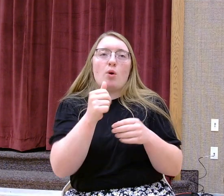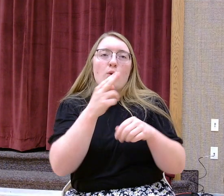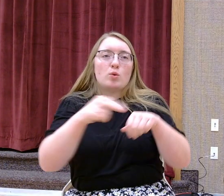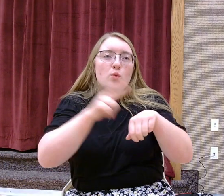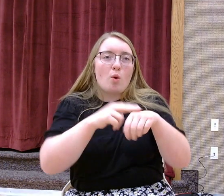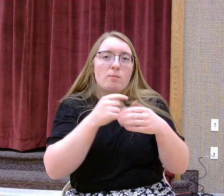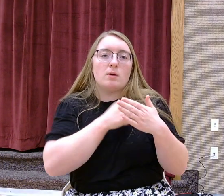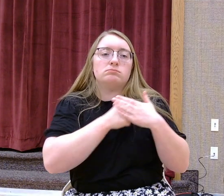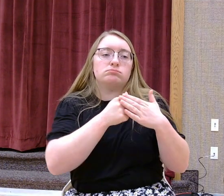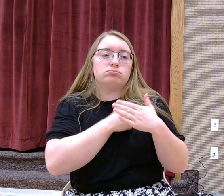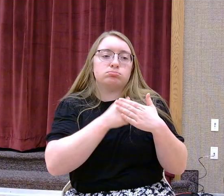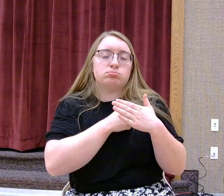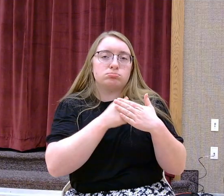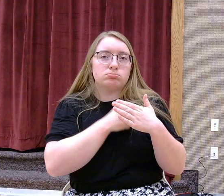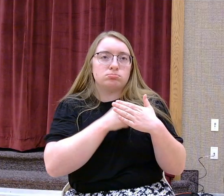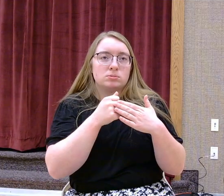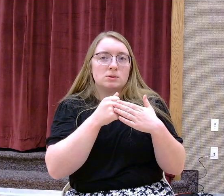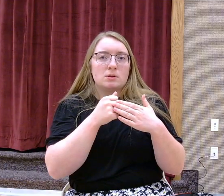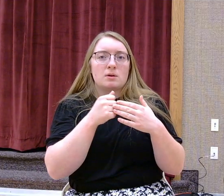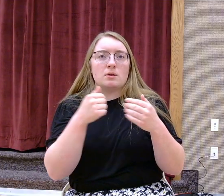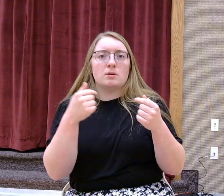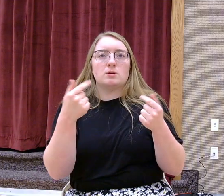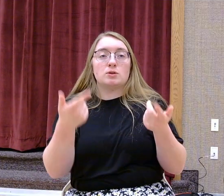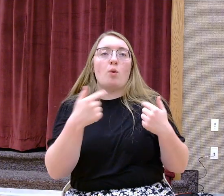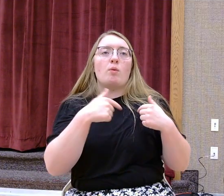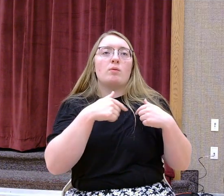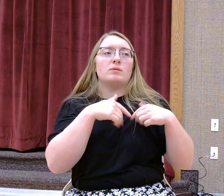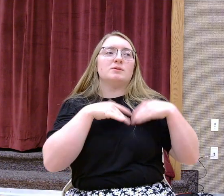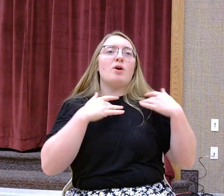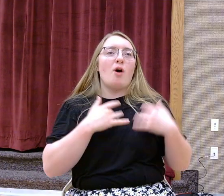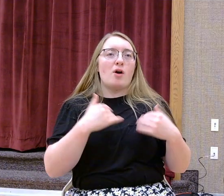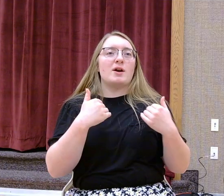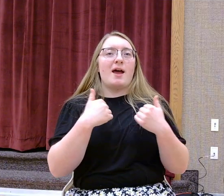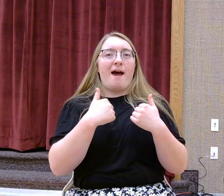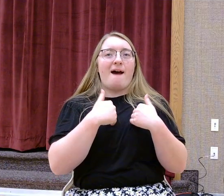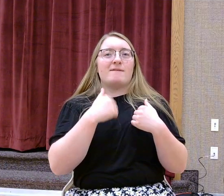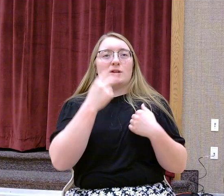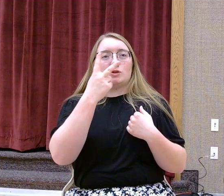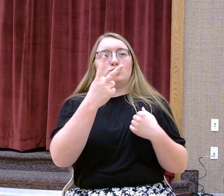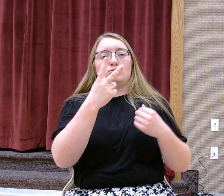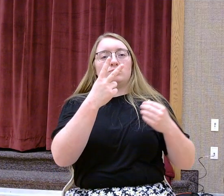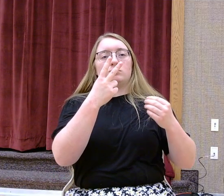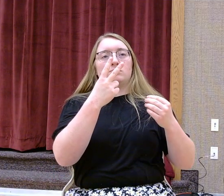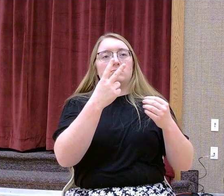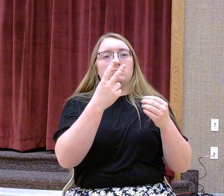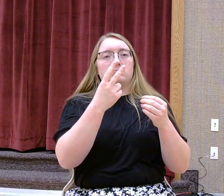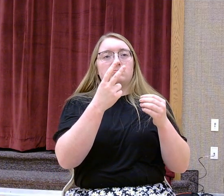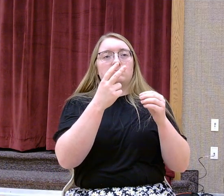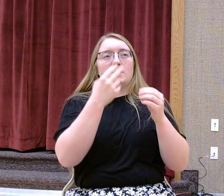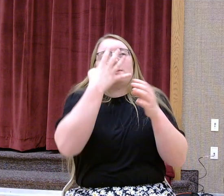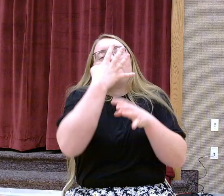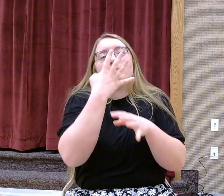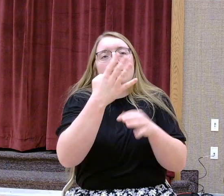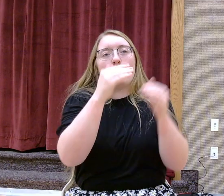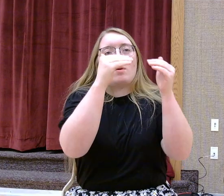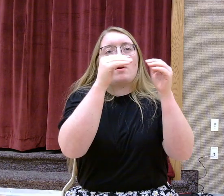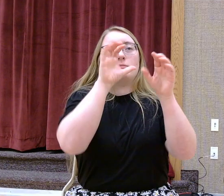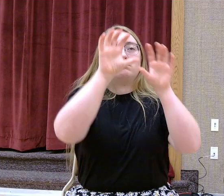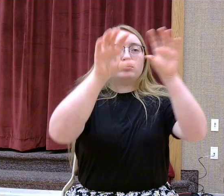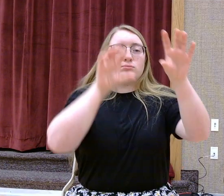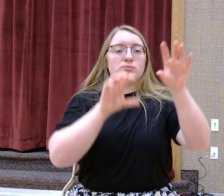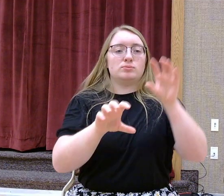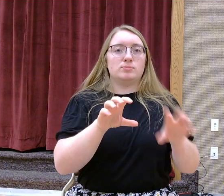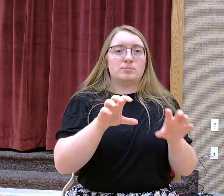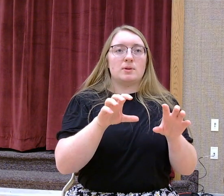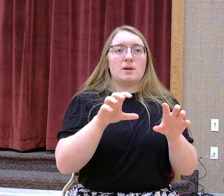right? So your heart has two upper chambers called atria and two lower chambers called ventricles, right? So this is the normal heart, lub